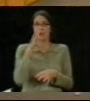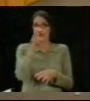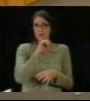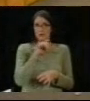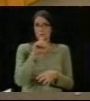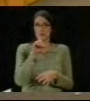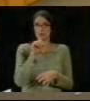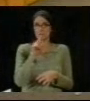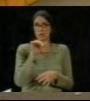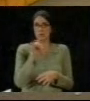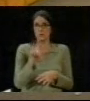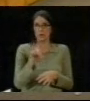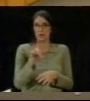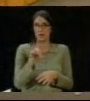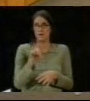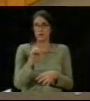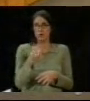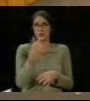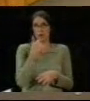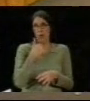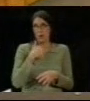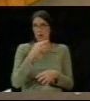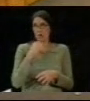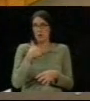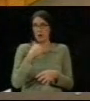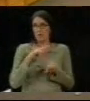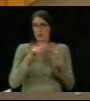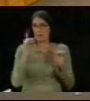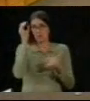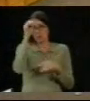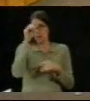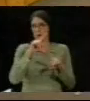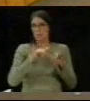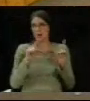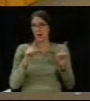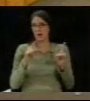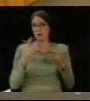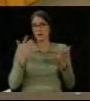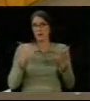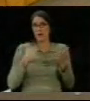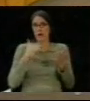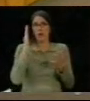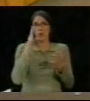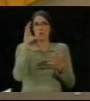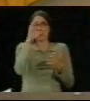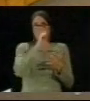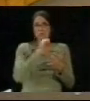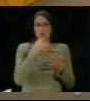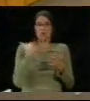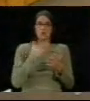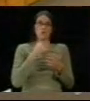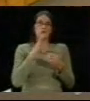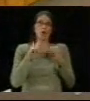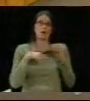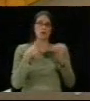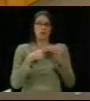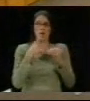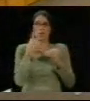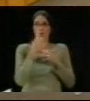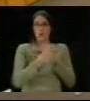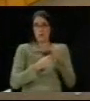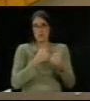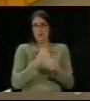you chime in if you have a different opinion, but I would assume that we're talking at least a